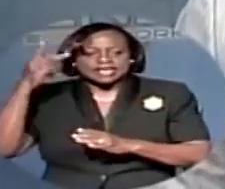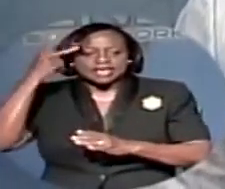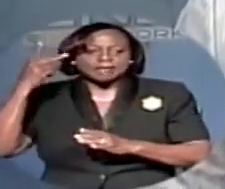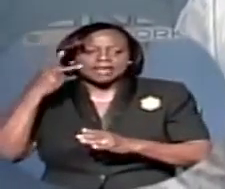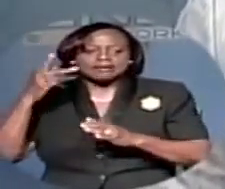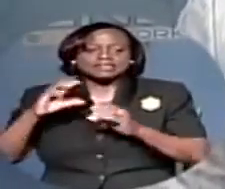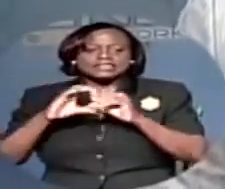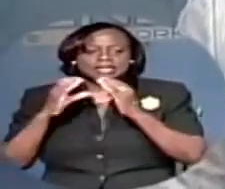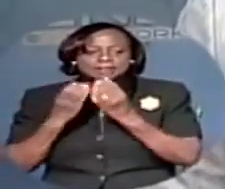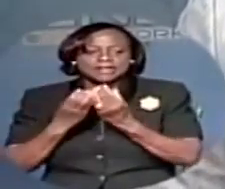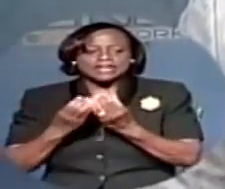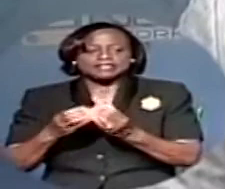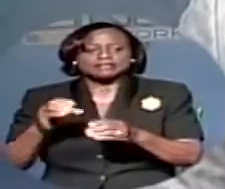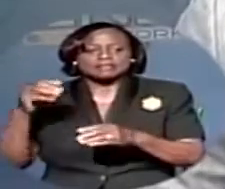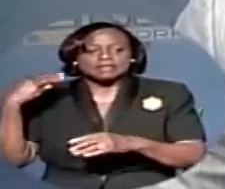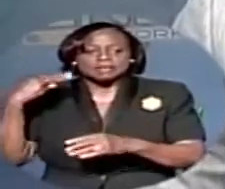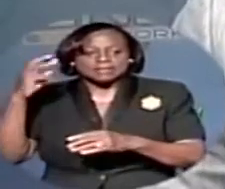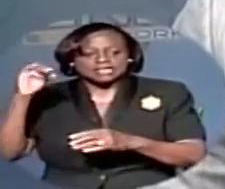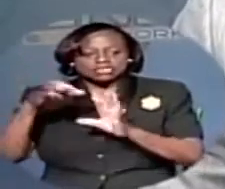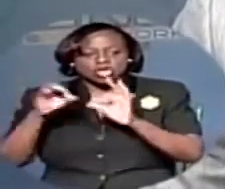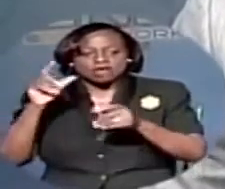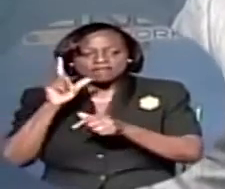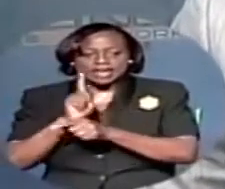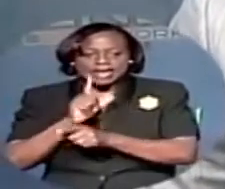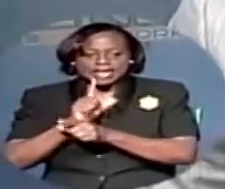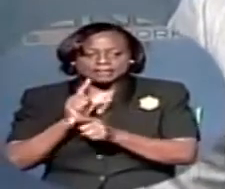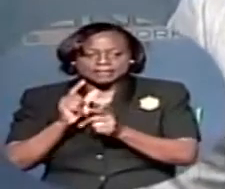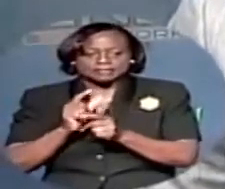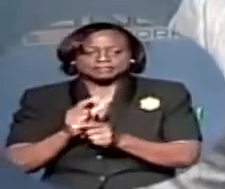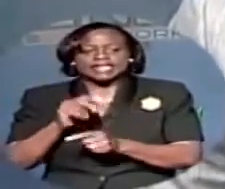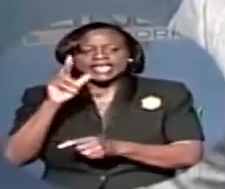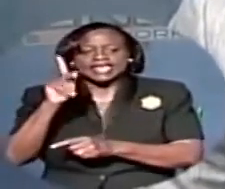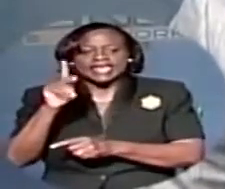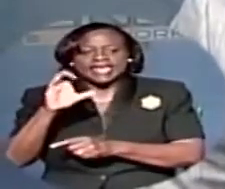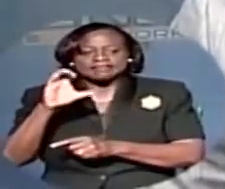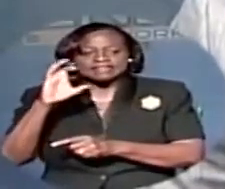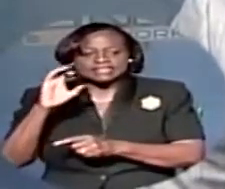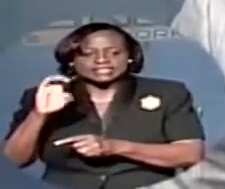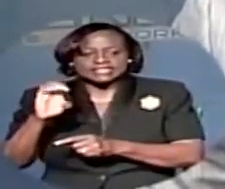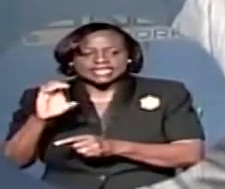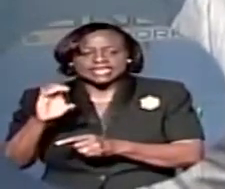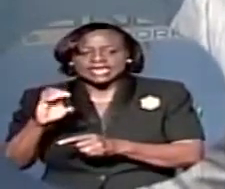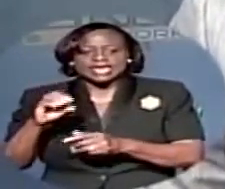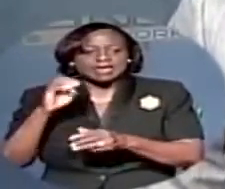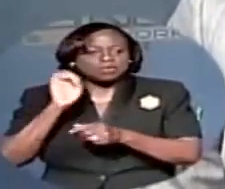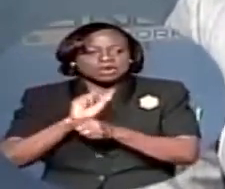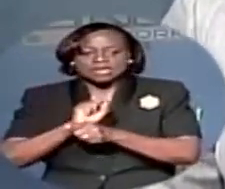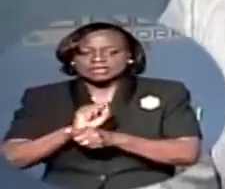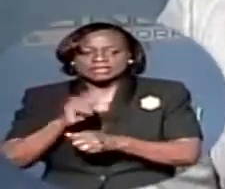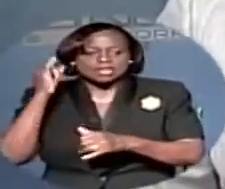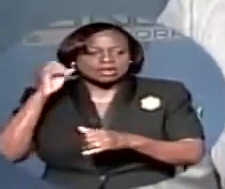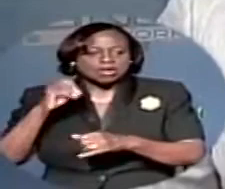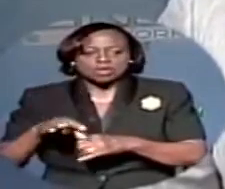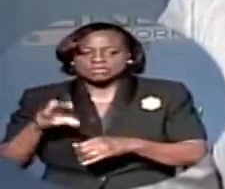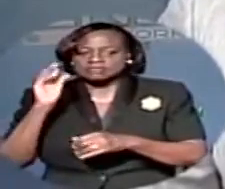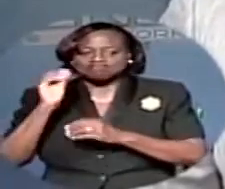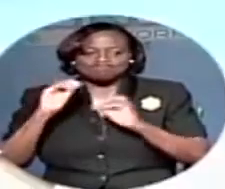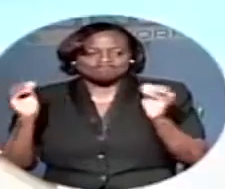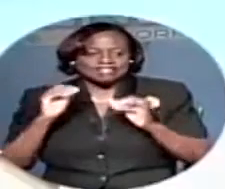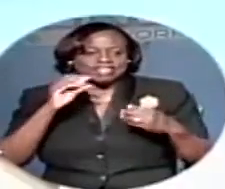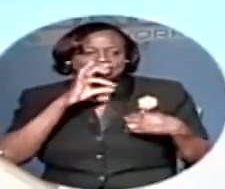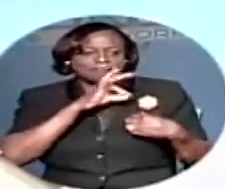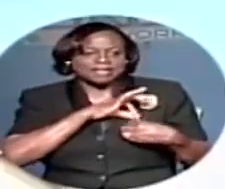Labor and the Clarence Bain Building yesterday. According to Woods, KFC employees lost no benefits. In